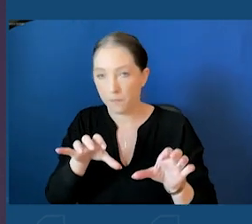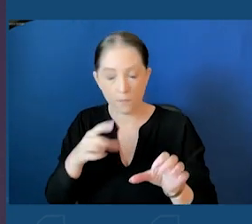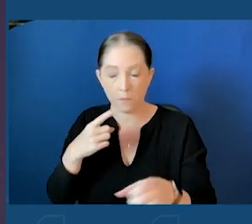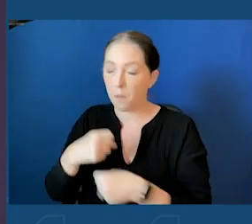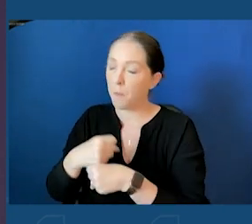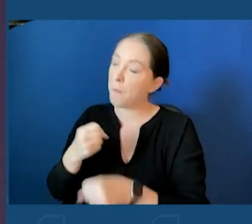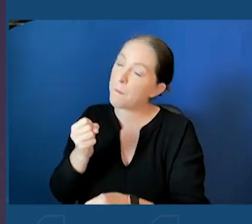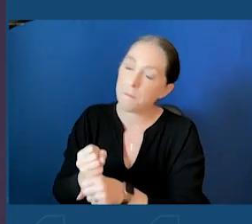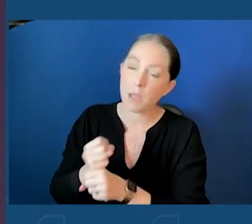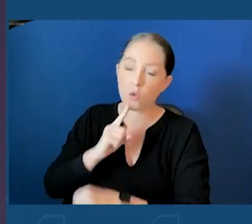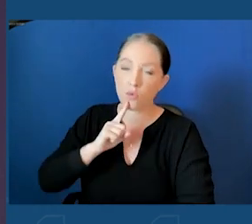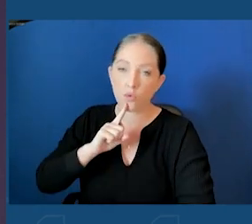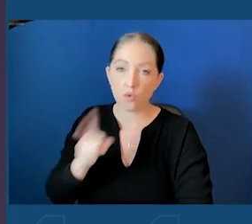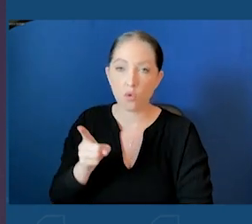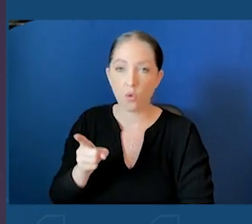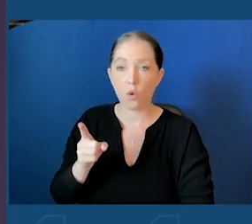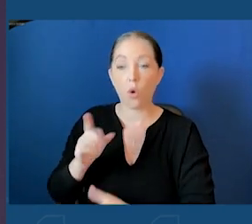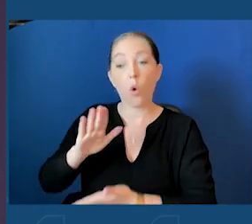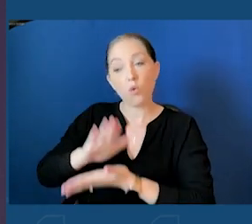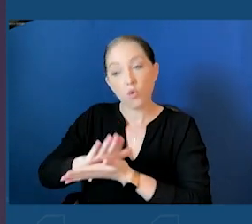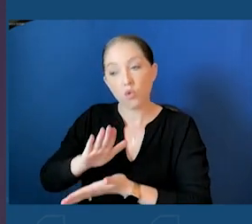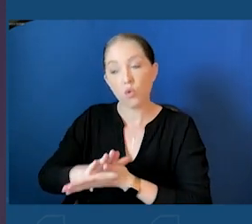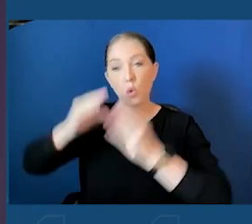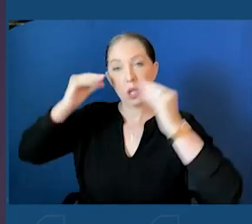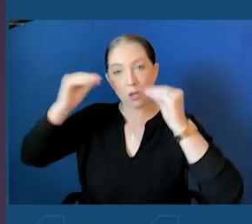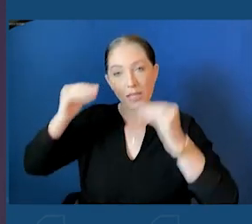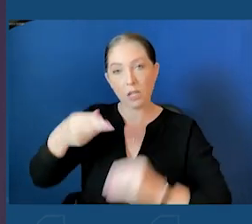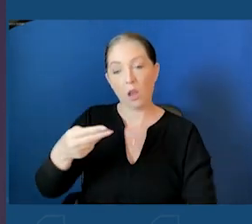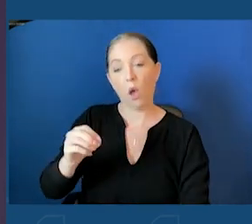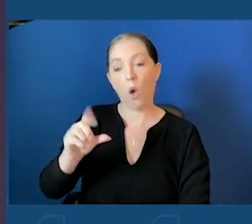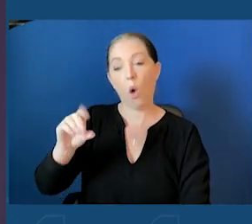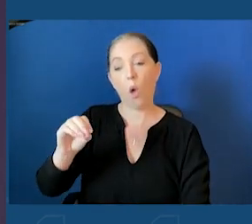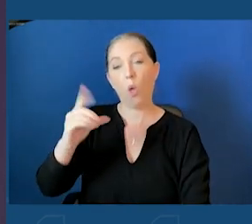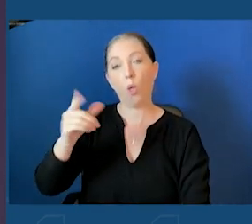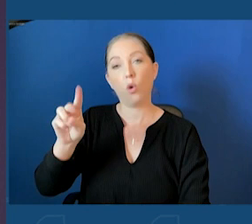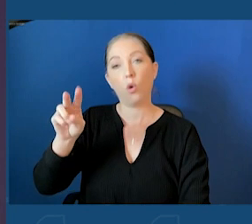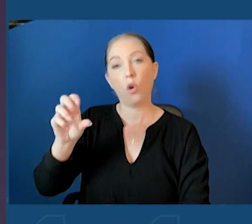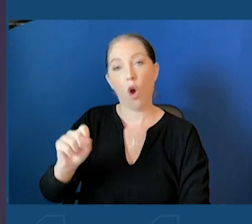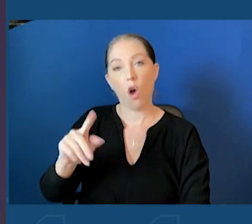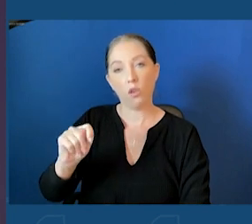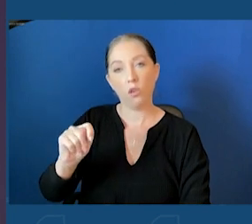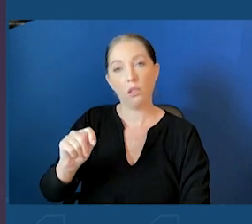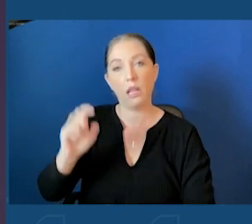are teaching Holocaust education as the law requires.